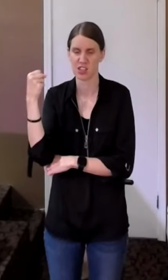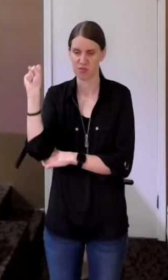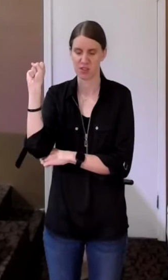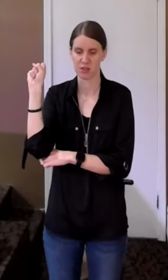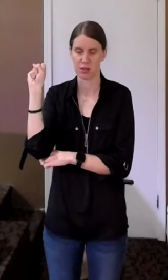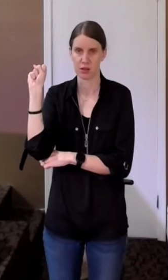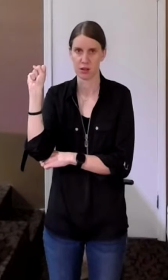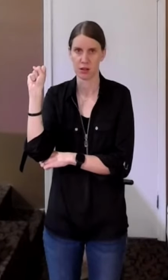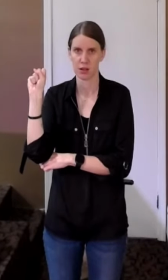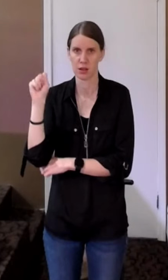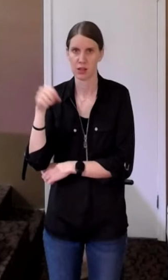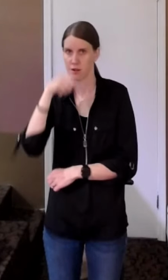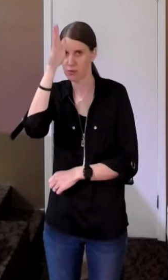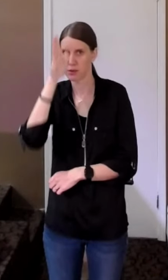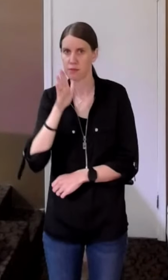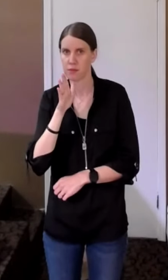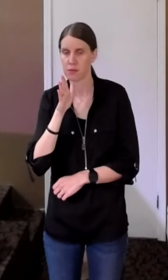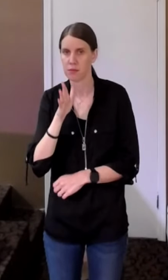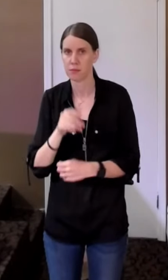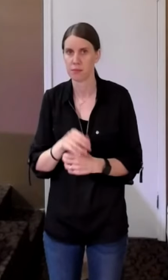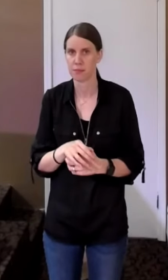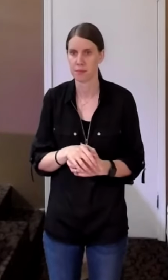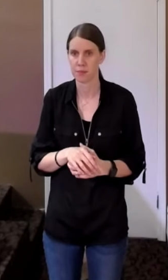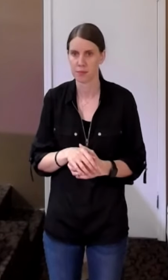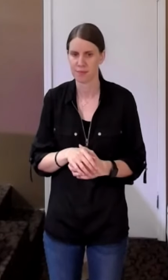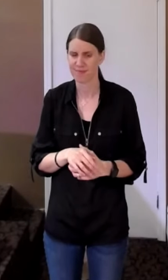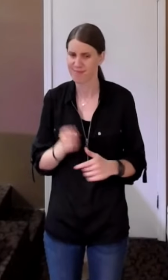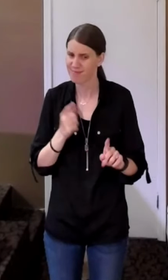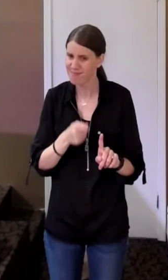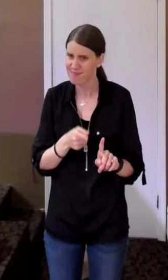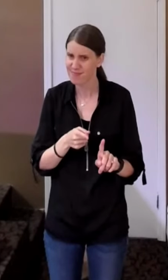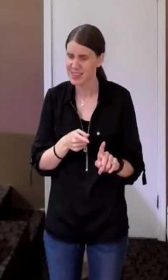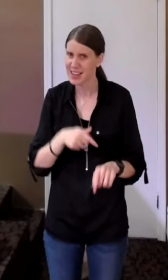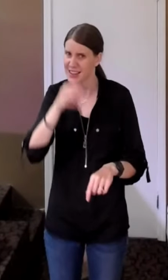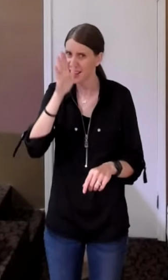disrespects his father or mother. I mean, this is